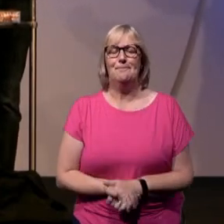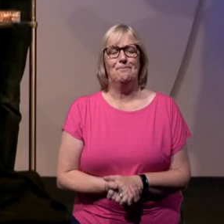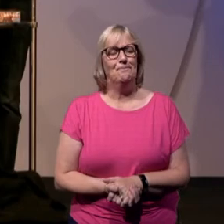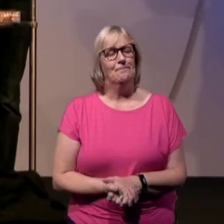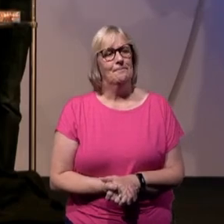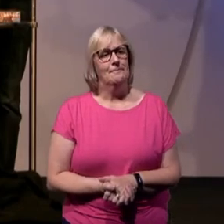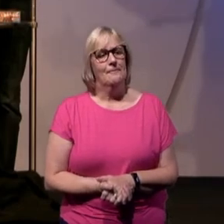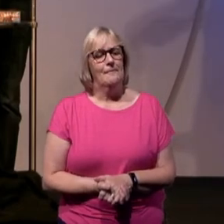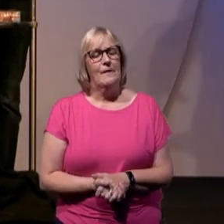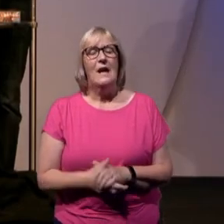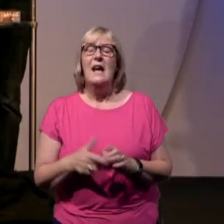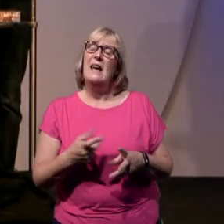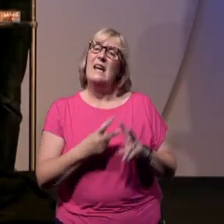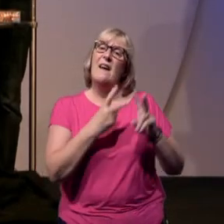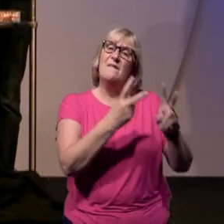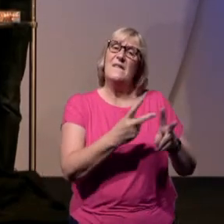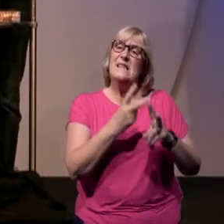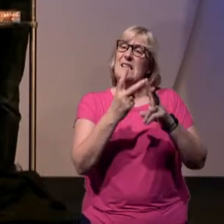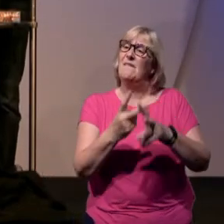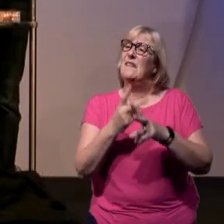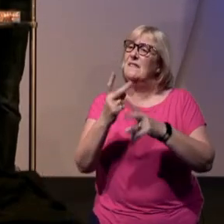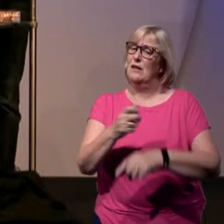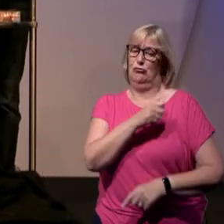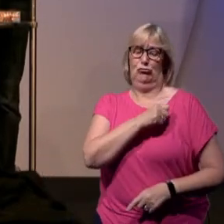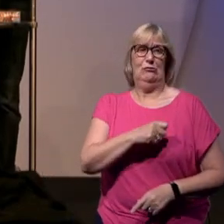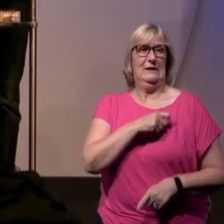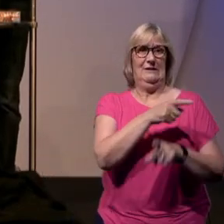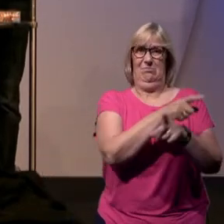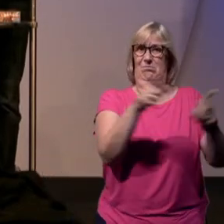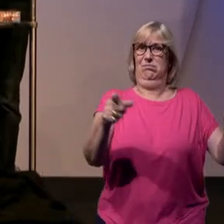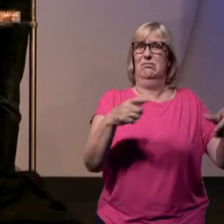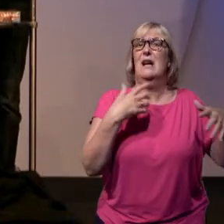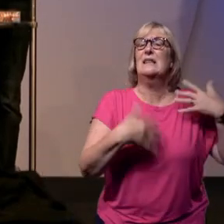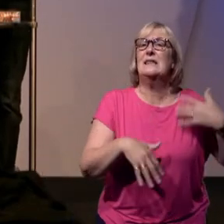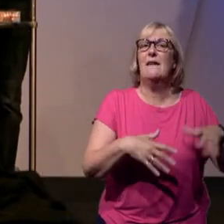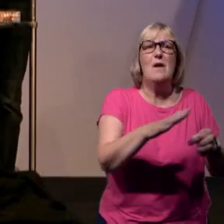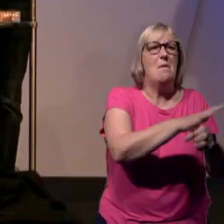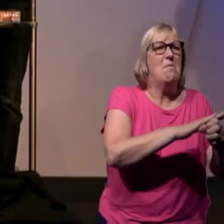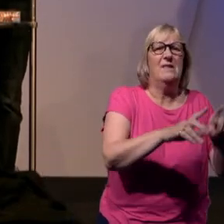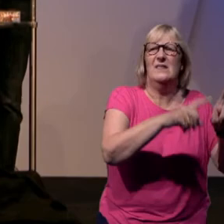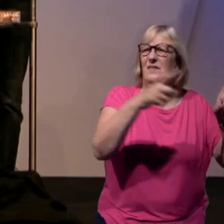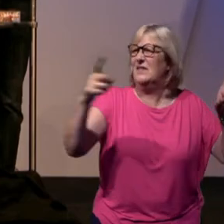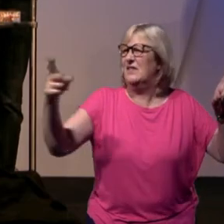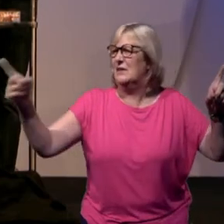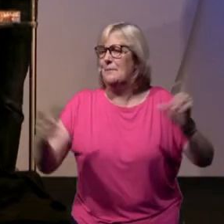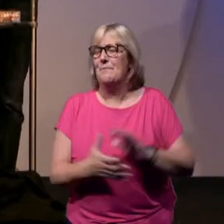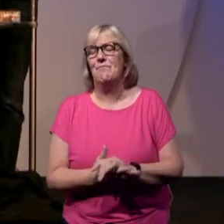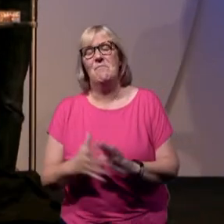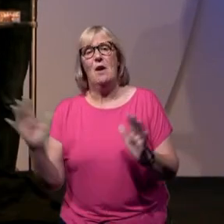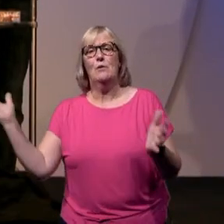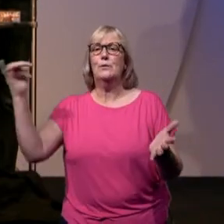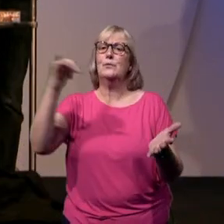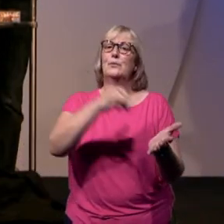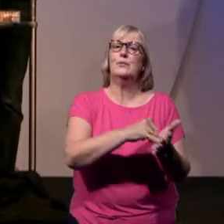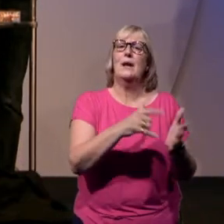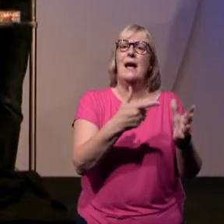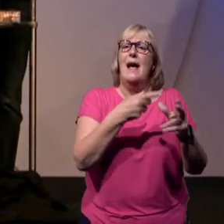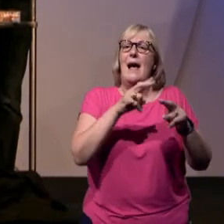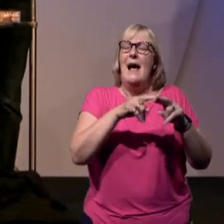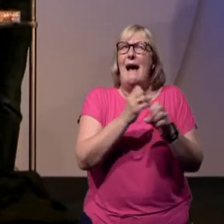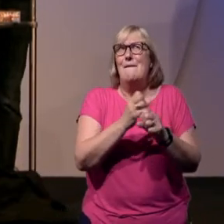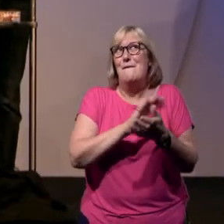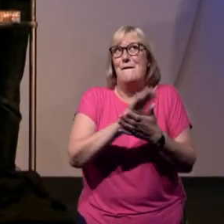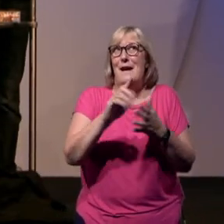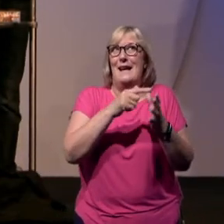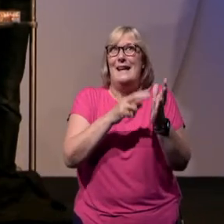visiting Christians who are suffering in different places. He landed in Afghanistan, and